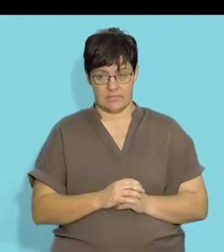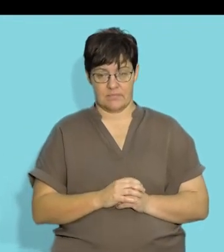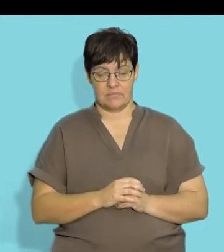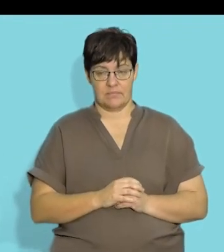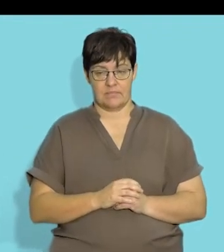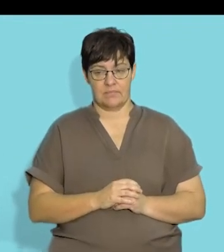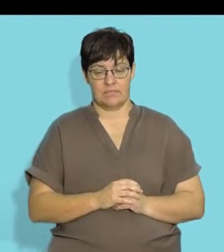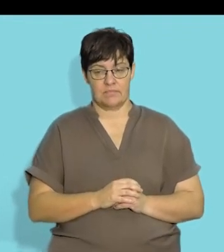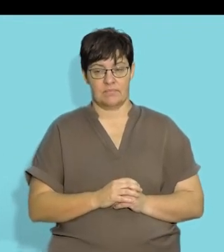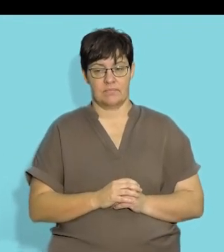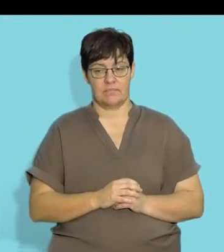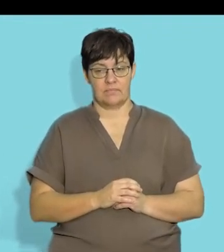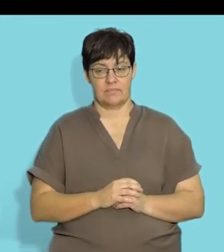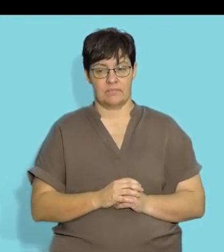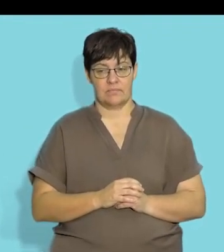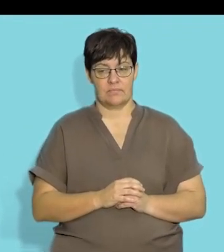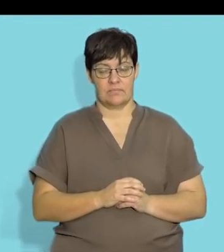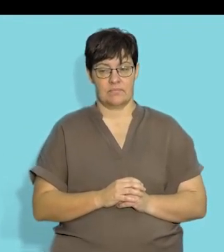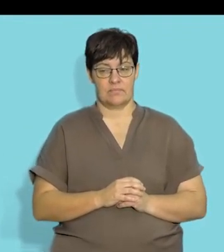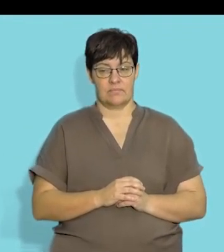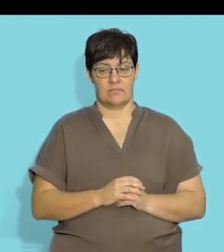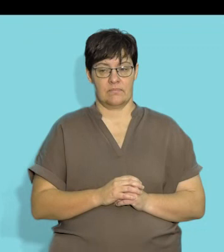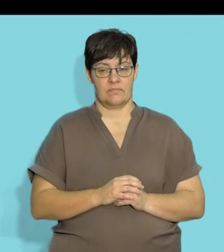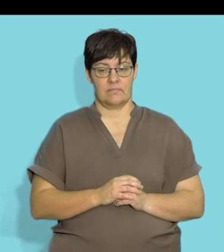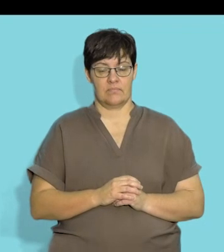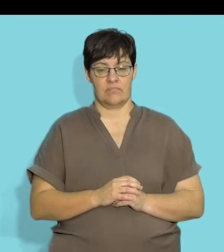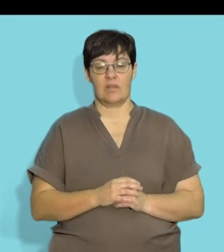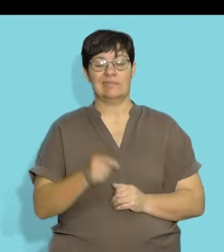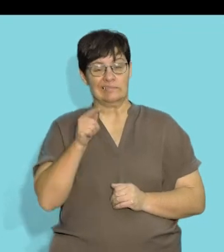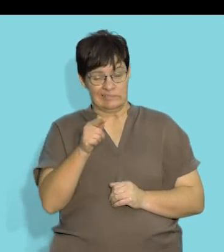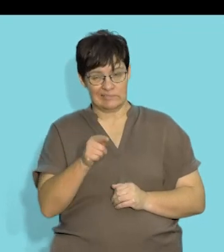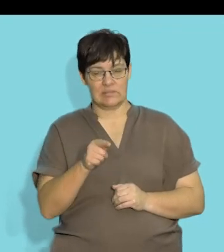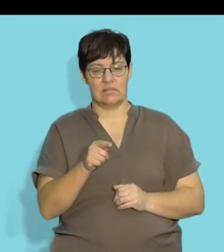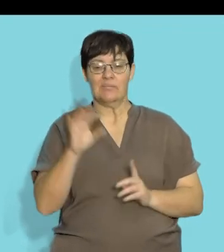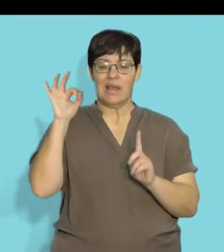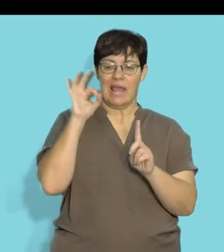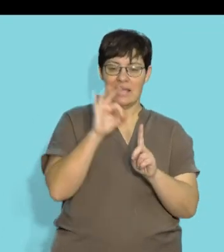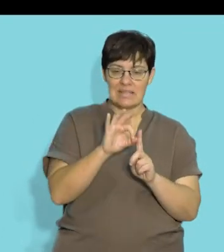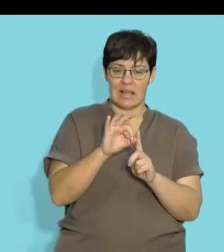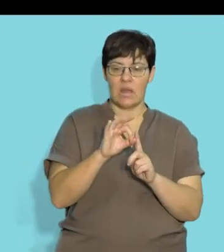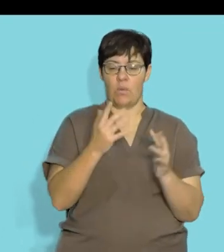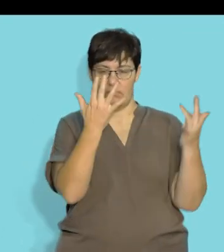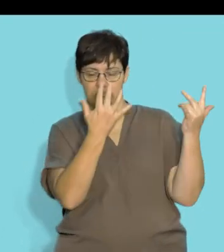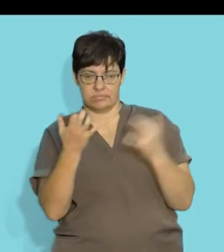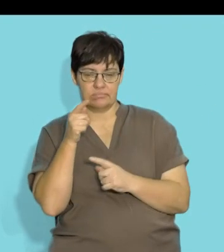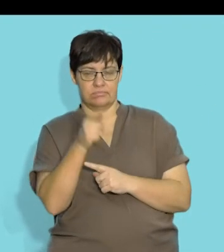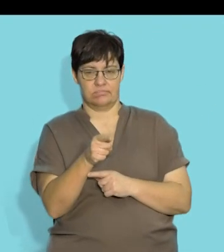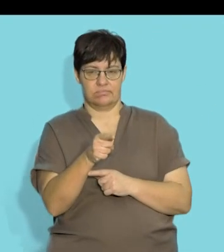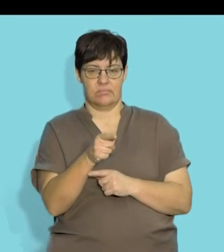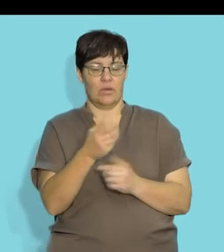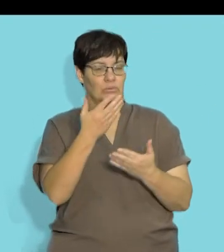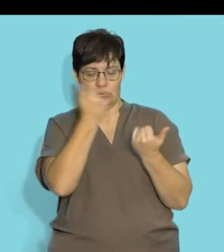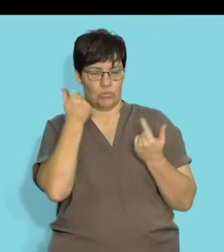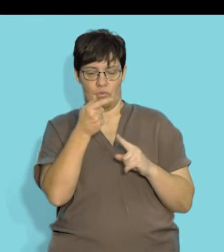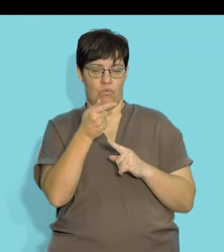0.13 mole per cubic decimeter. So that's exactly how we determine the